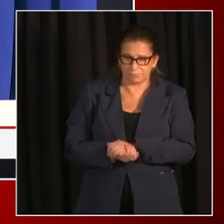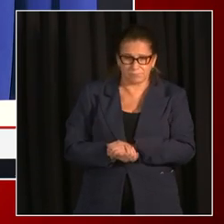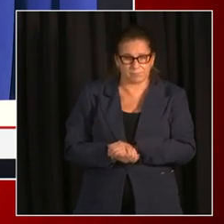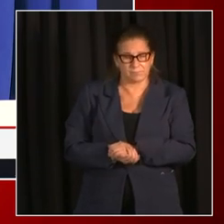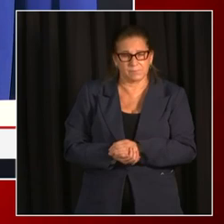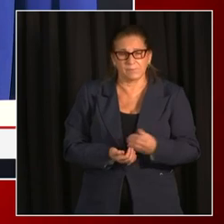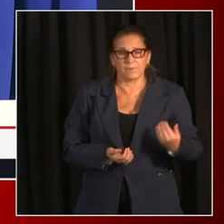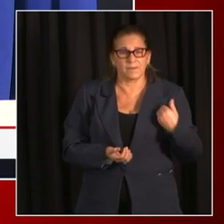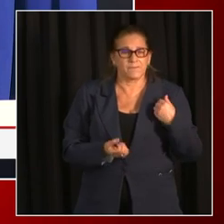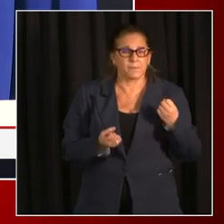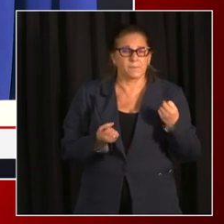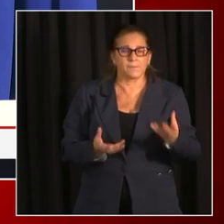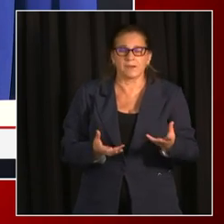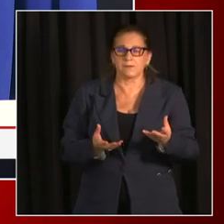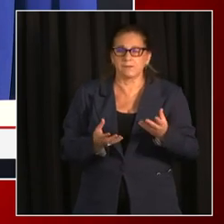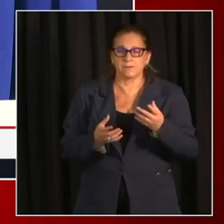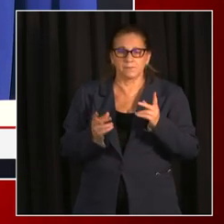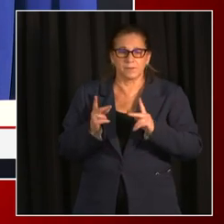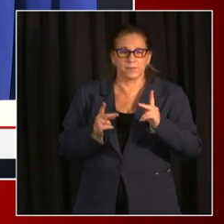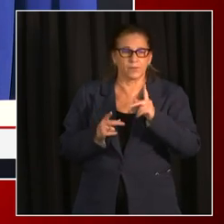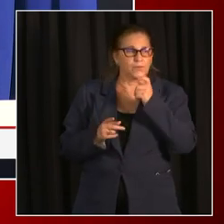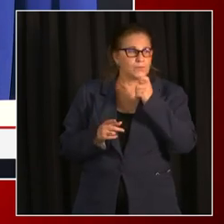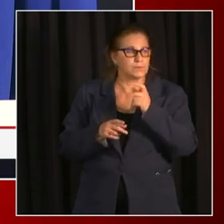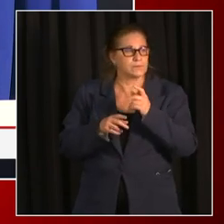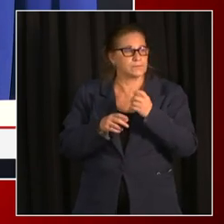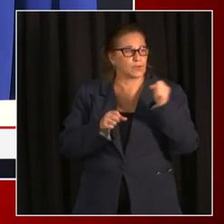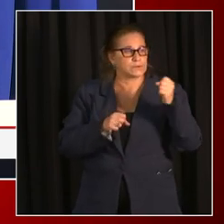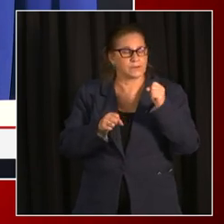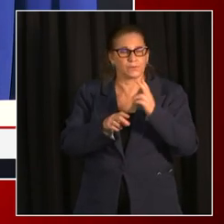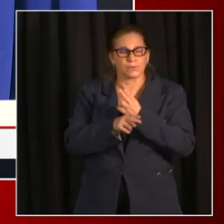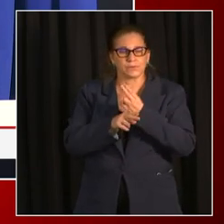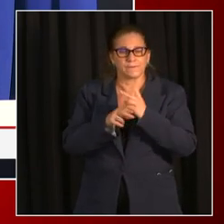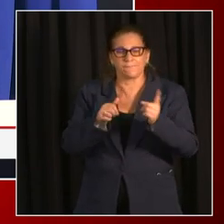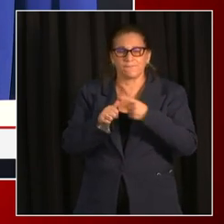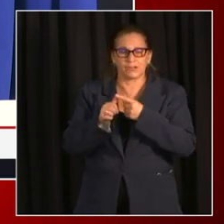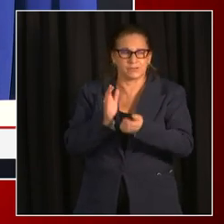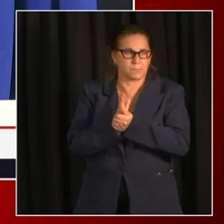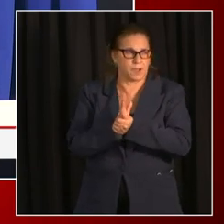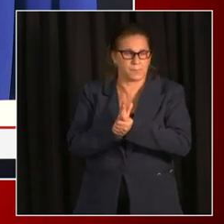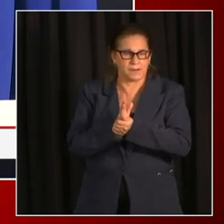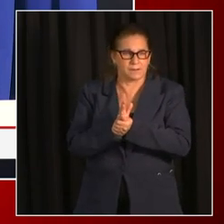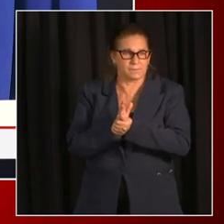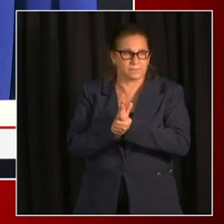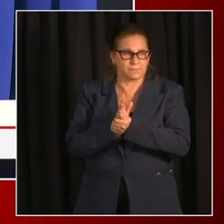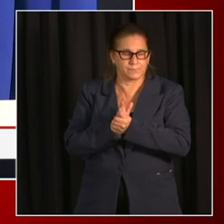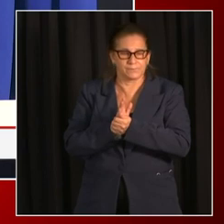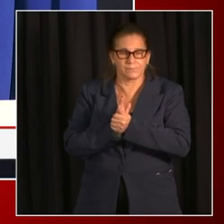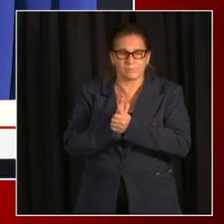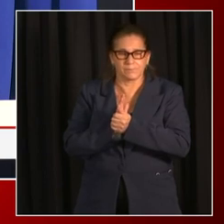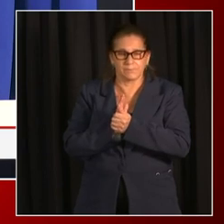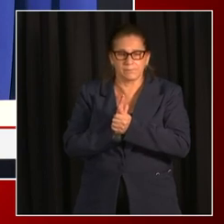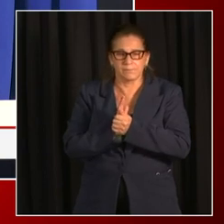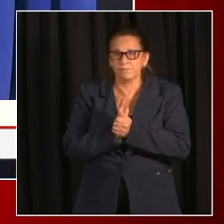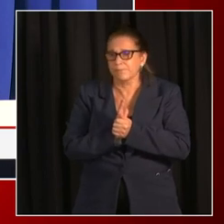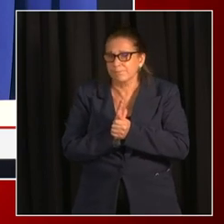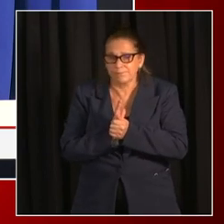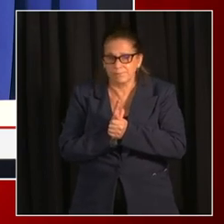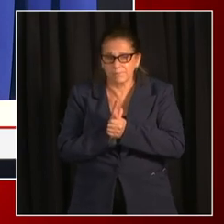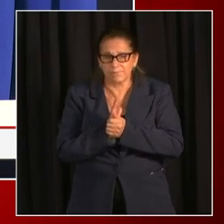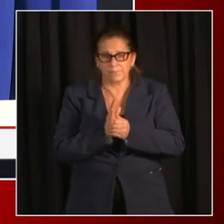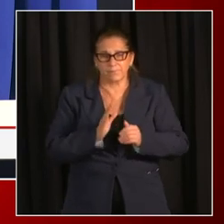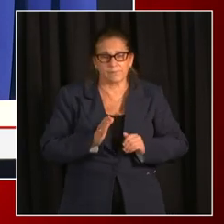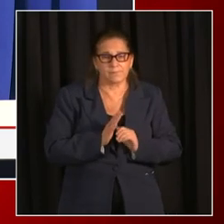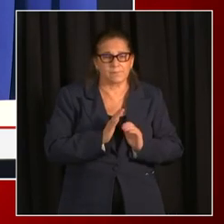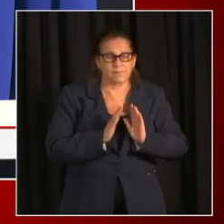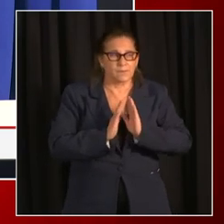we have a lot of First Amendment events in the city. They very rarely engage in, and I know